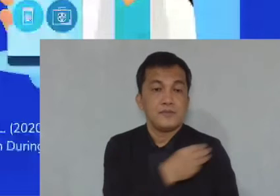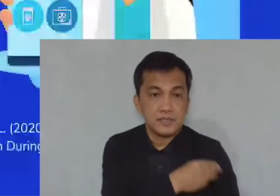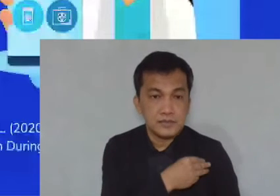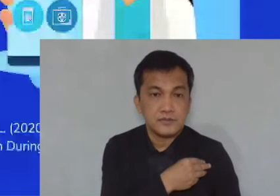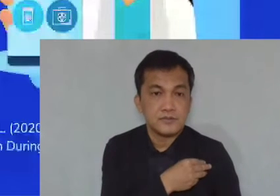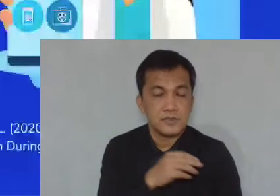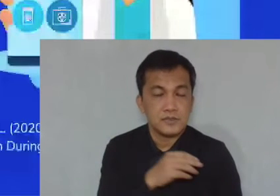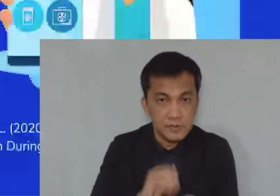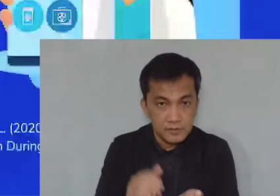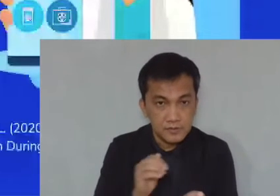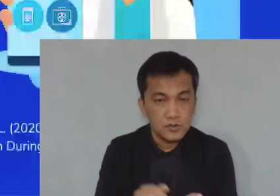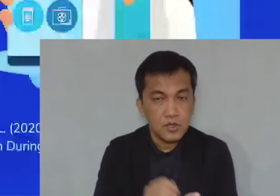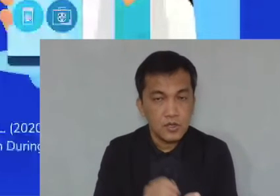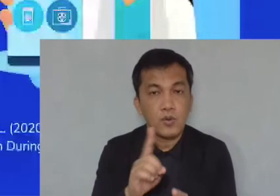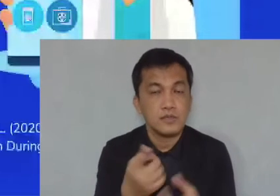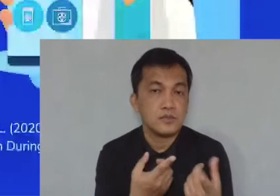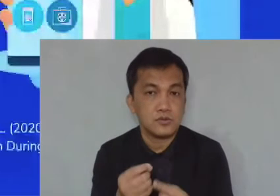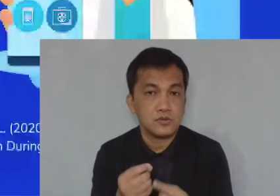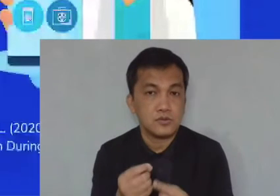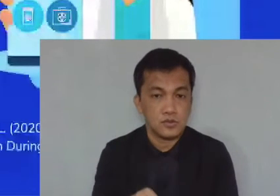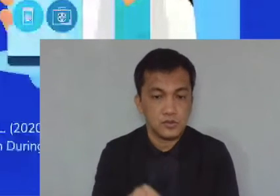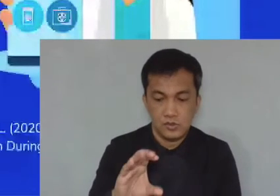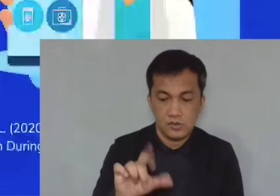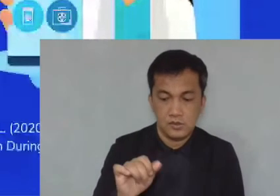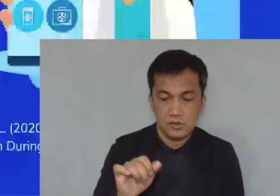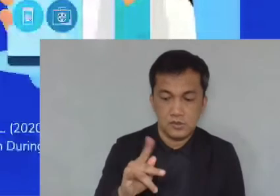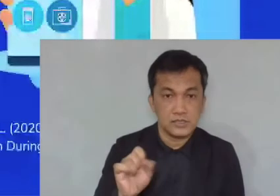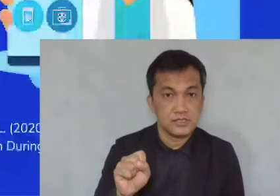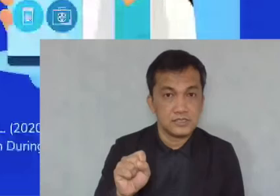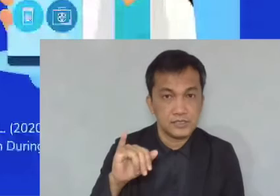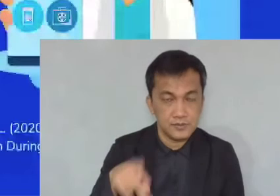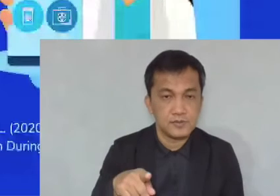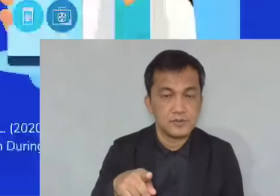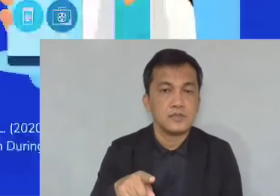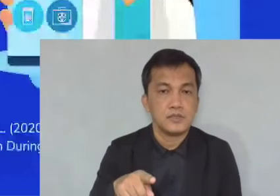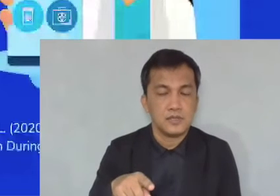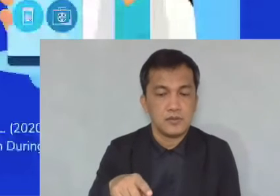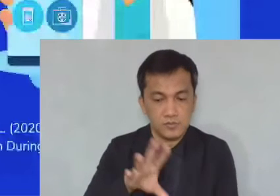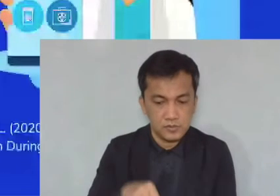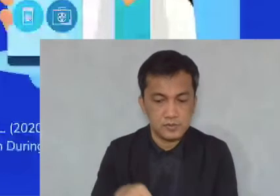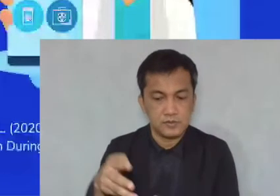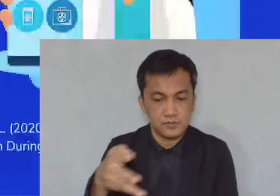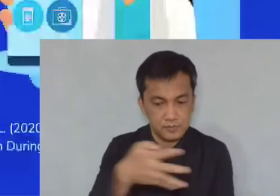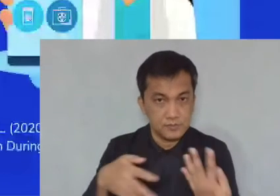American model. And what they did was they included the clerks in a telehealth clinical